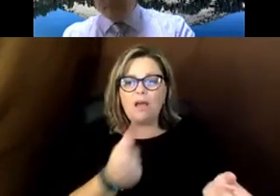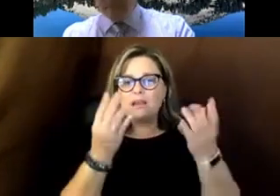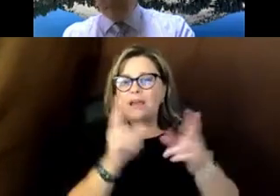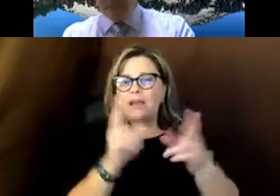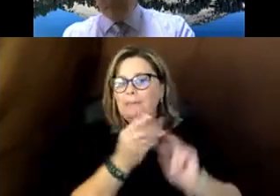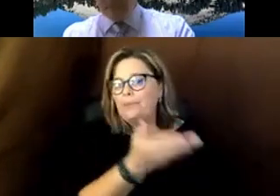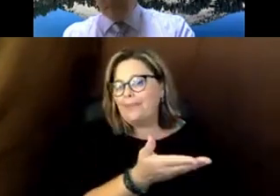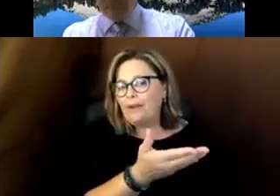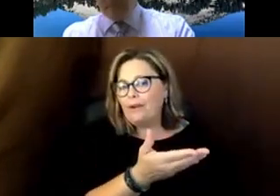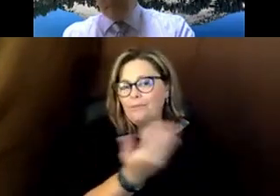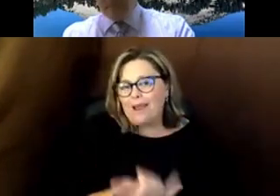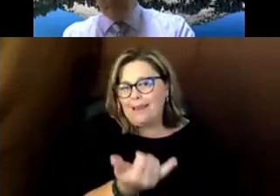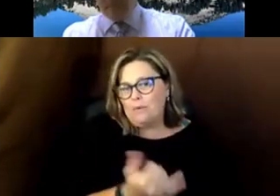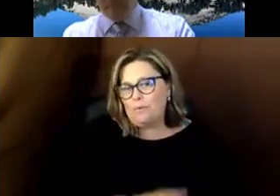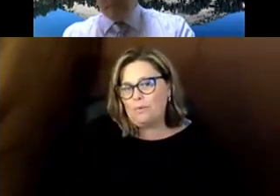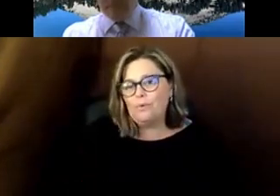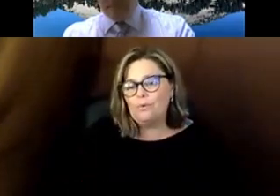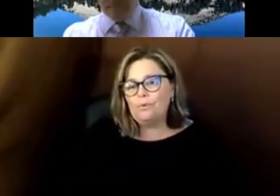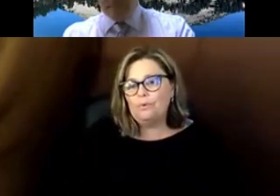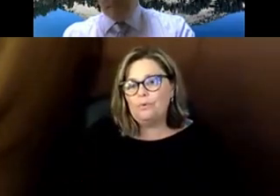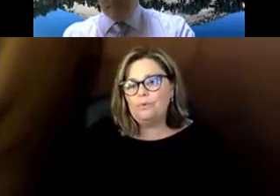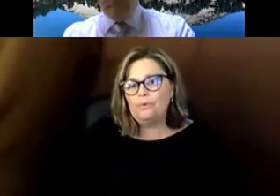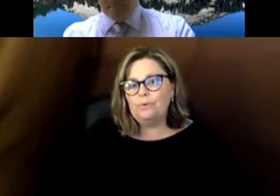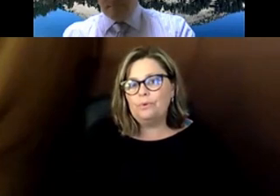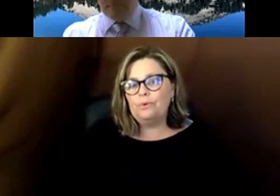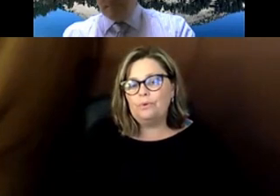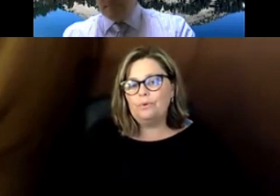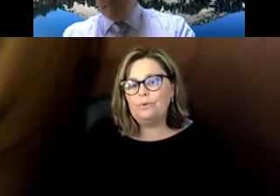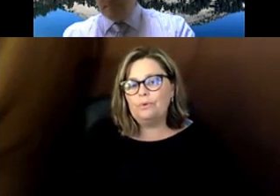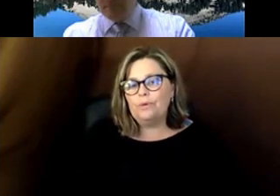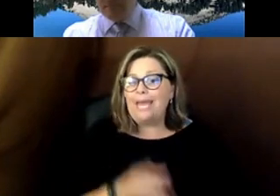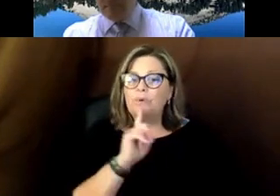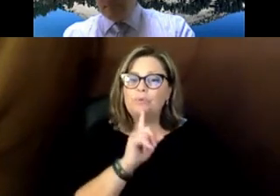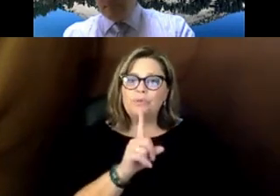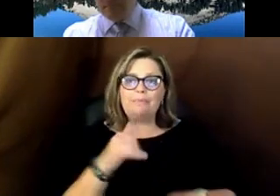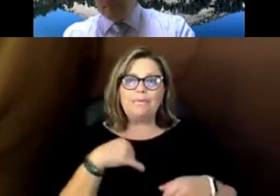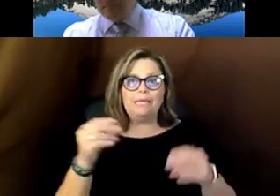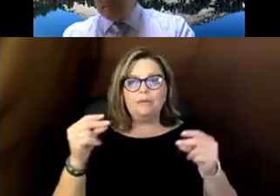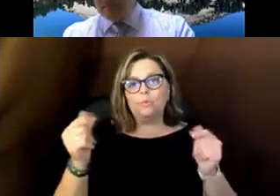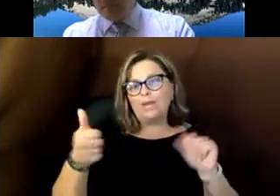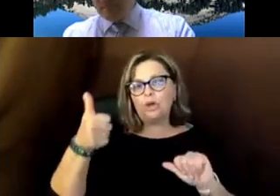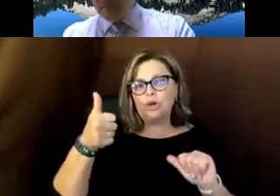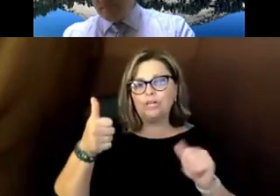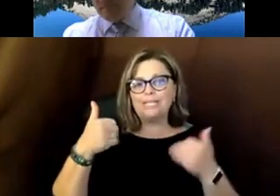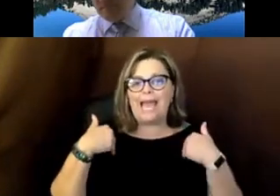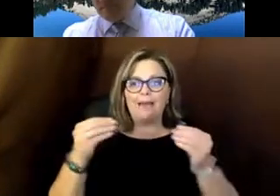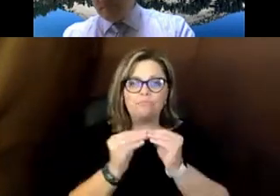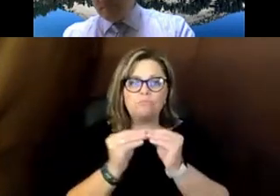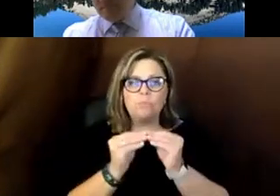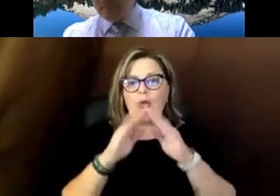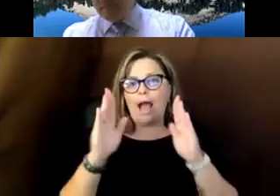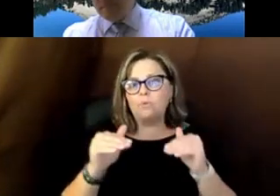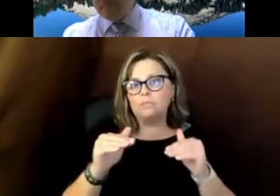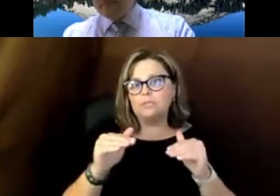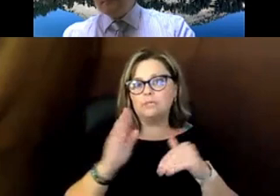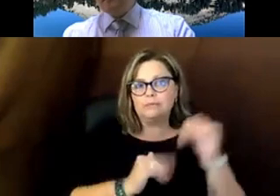Right. So, you know, it would be a quicker way to get more housing built more quickly